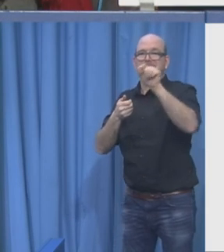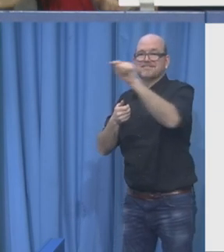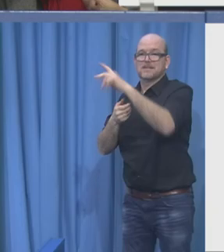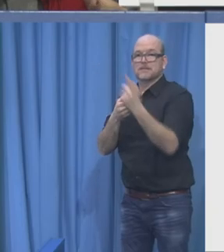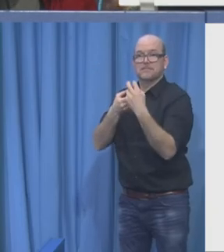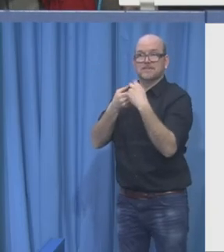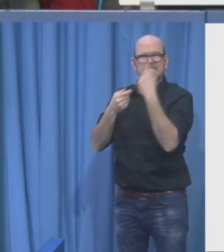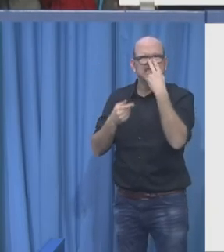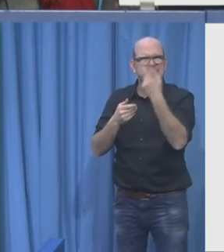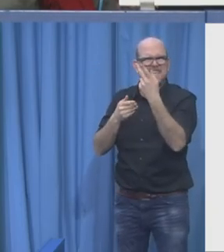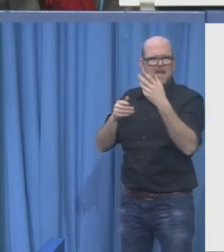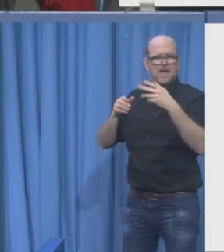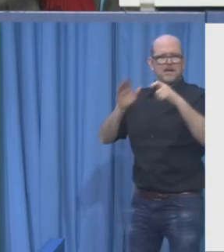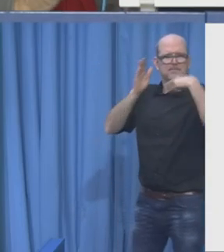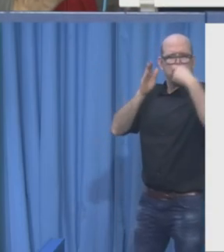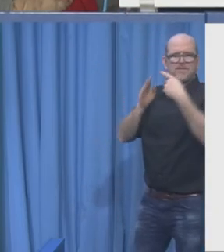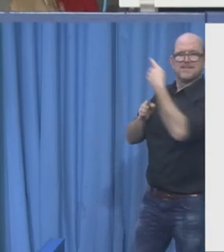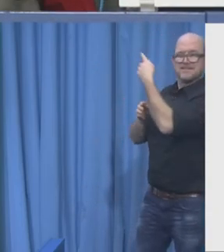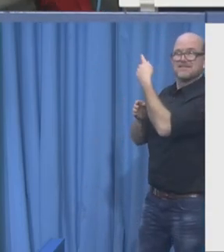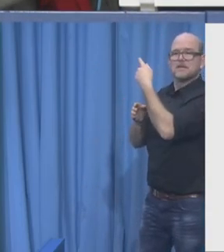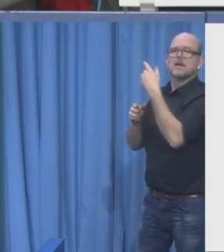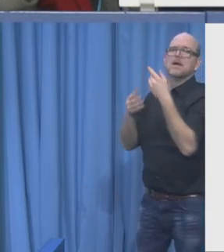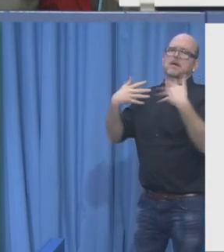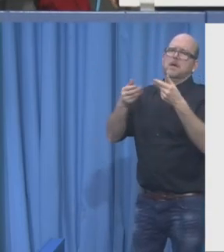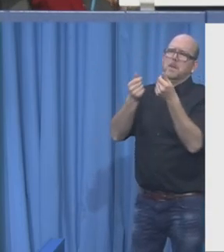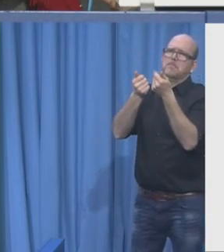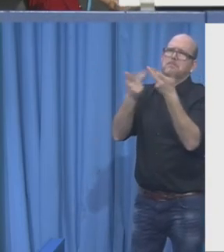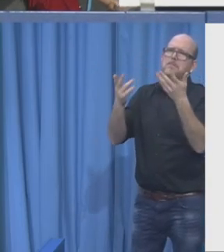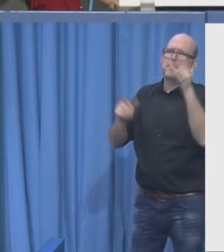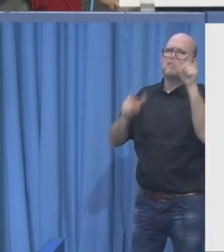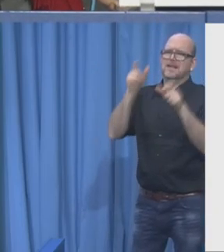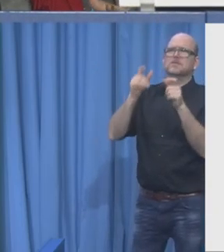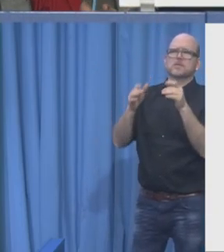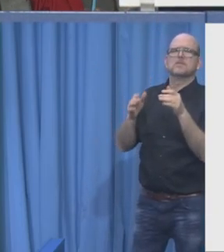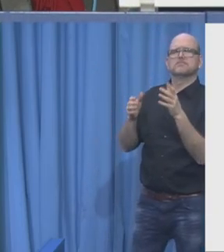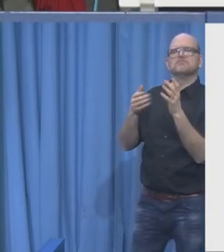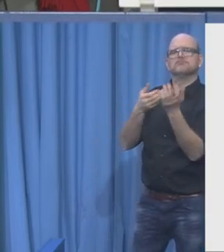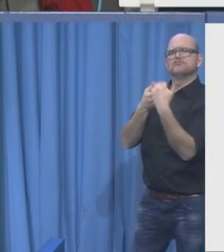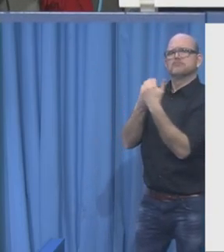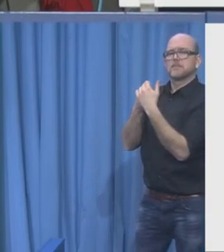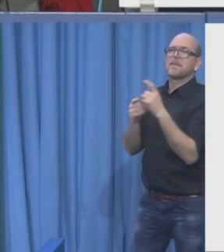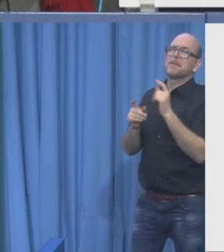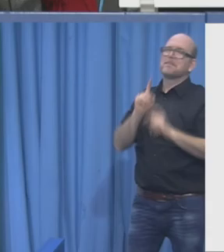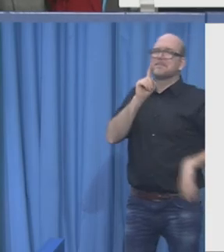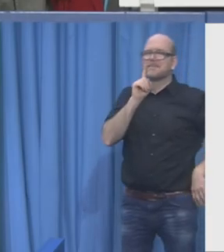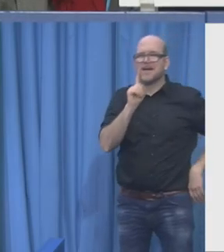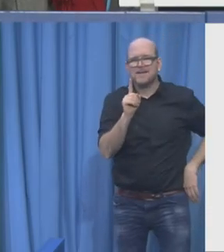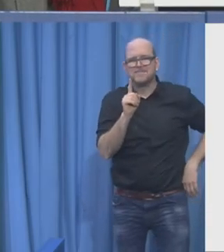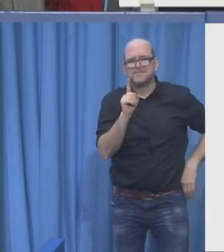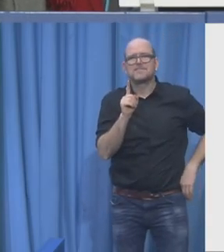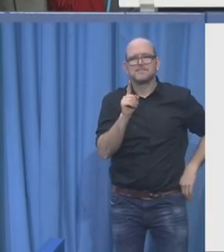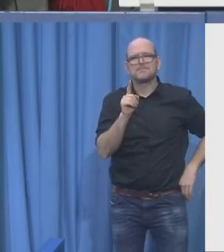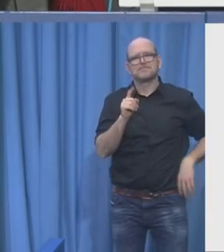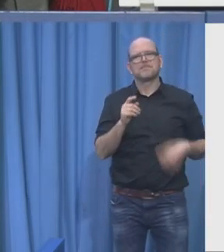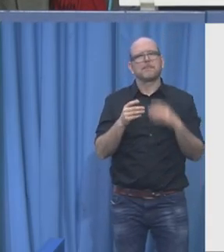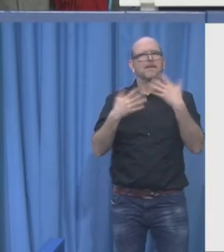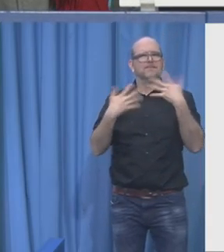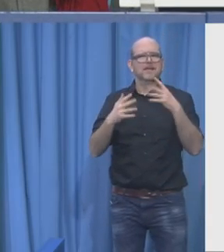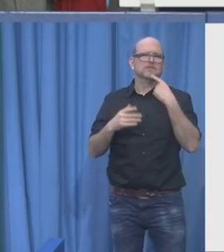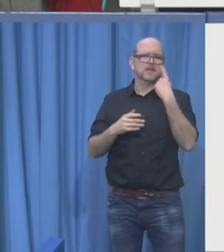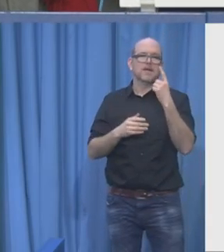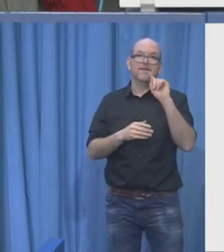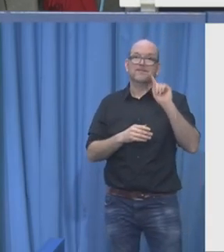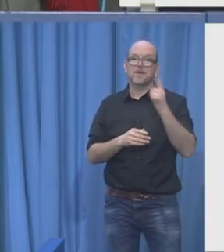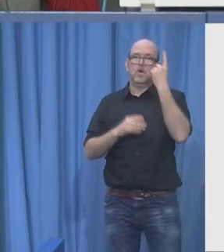important, bringing the local public actor into the scene. At the very early stage, we invited the mayor and